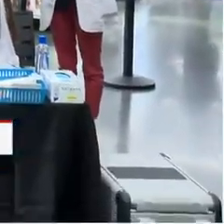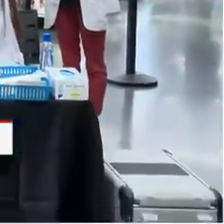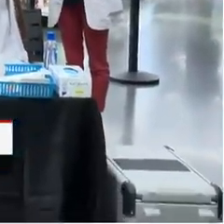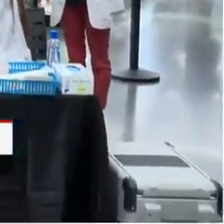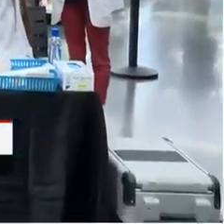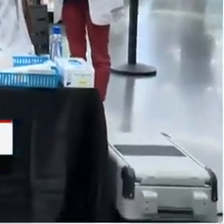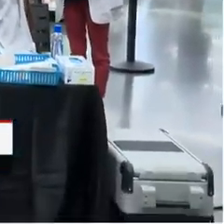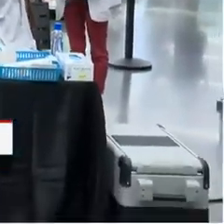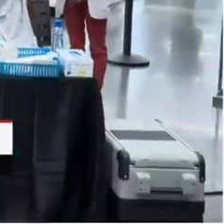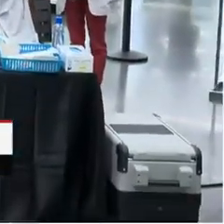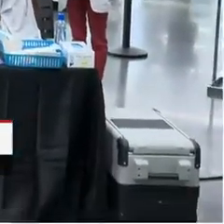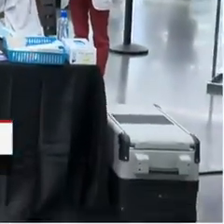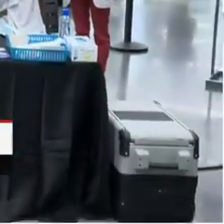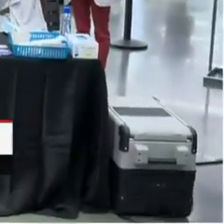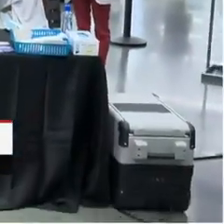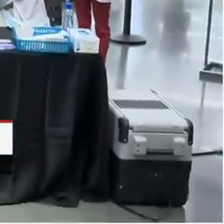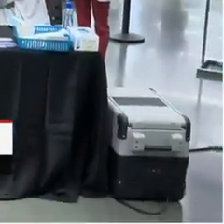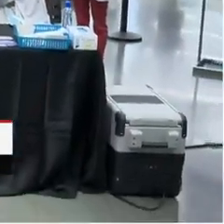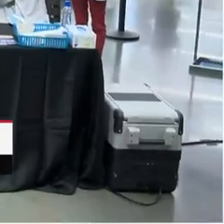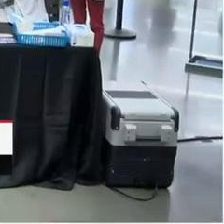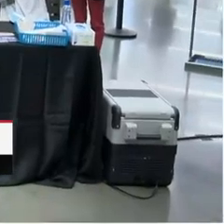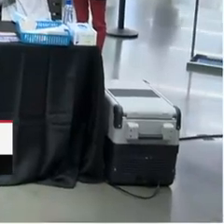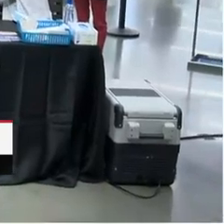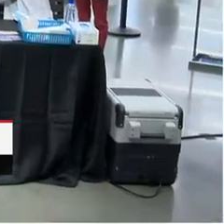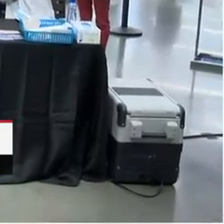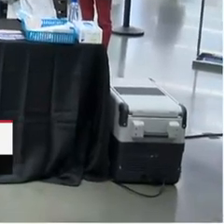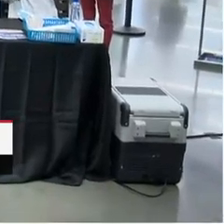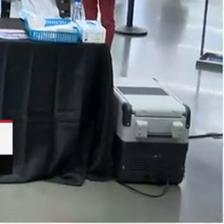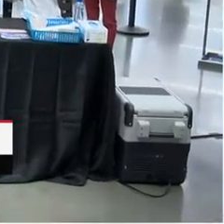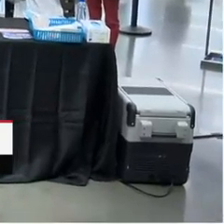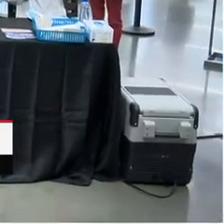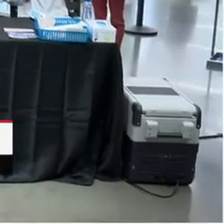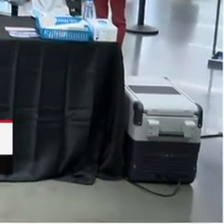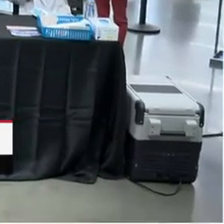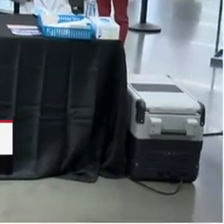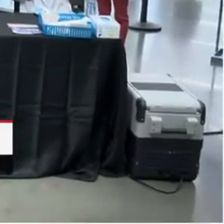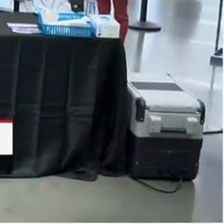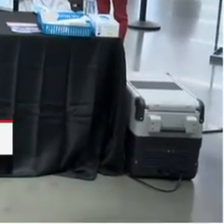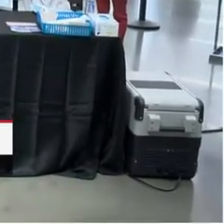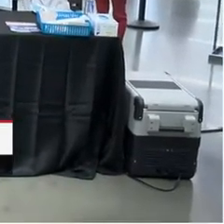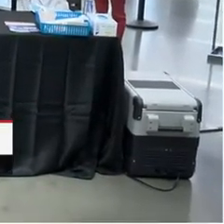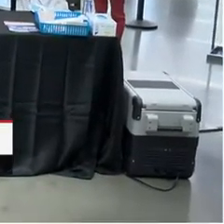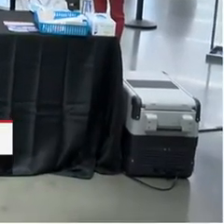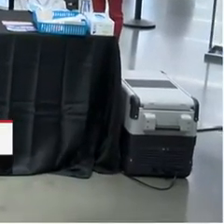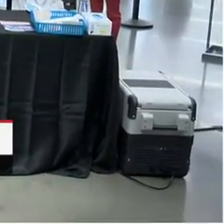Apply some of pressure. And we're just going to stick your Band-Aid on for you, okay? Thank you. You're welcome.